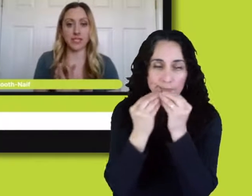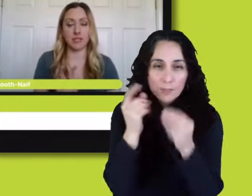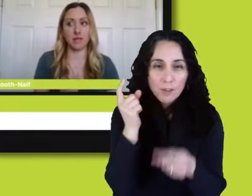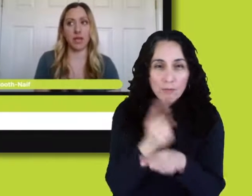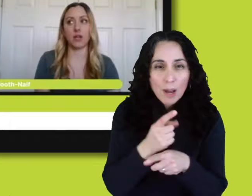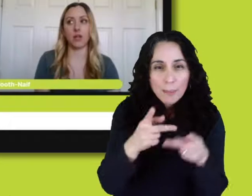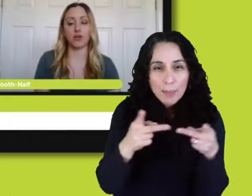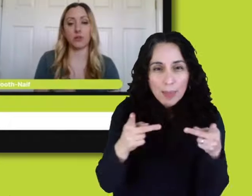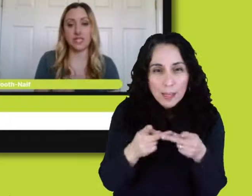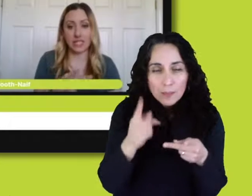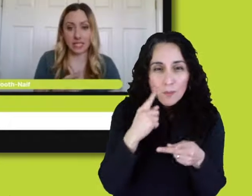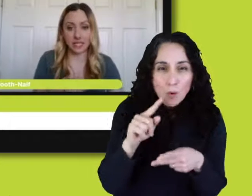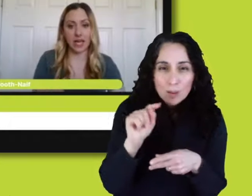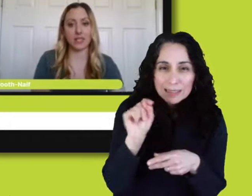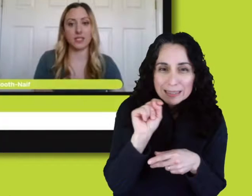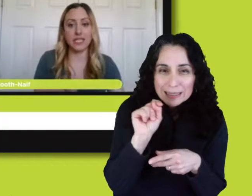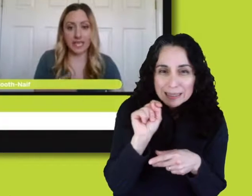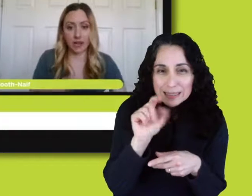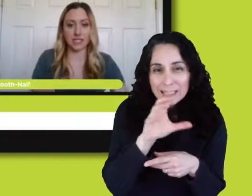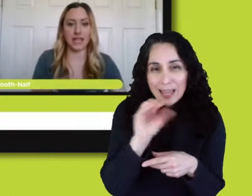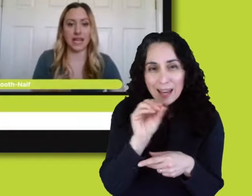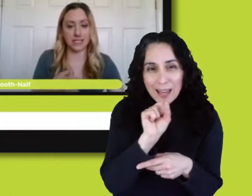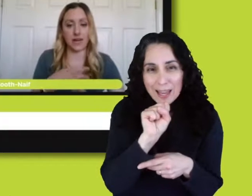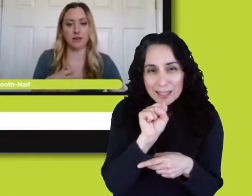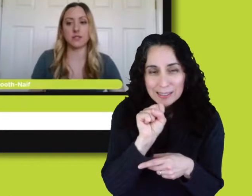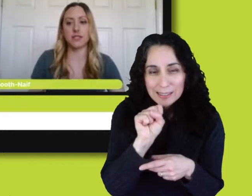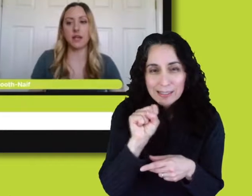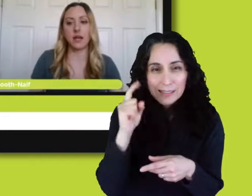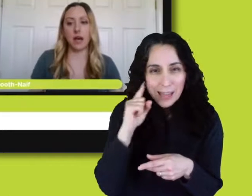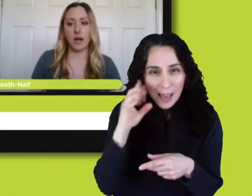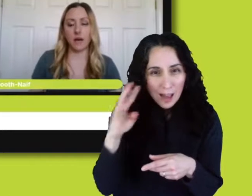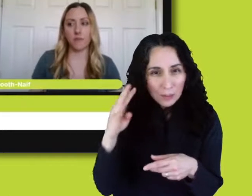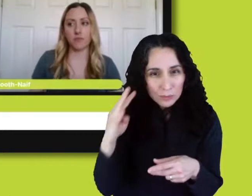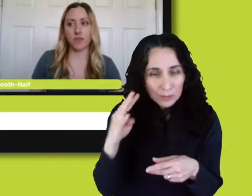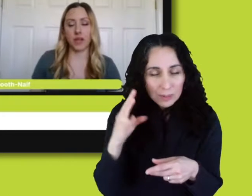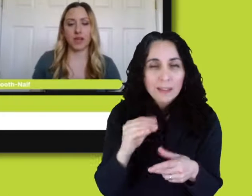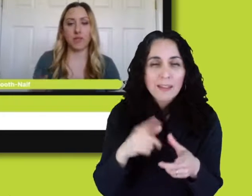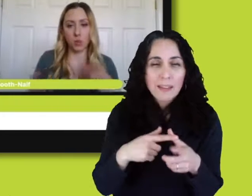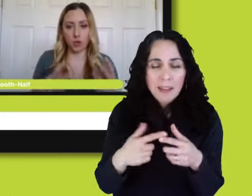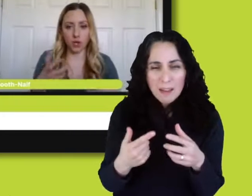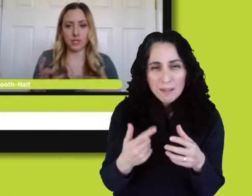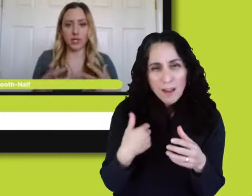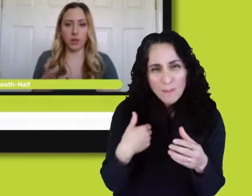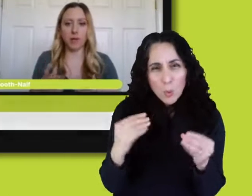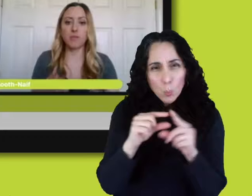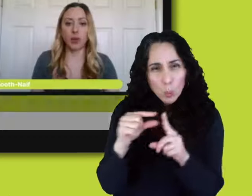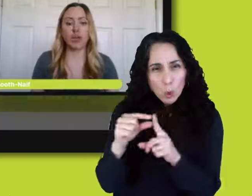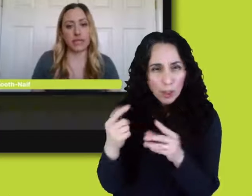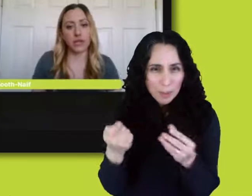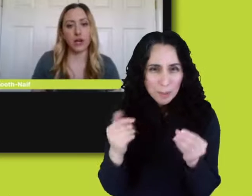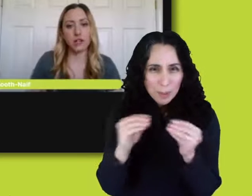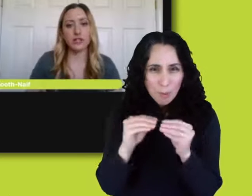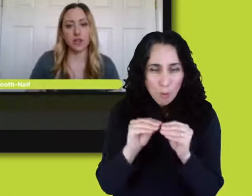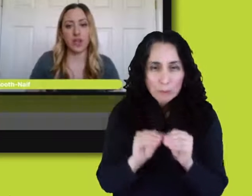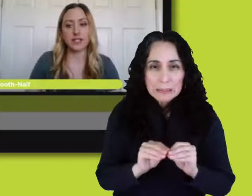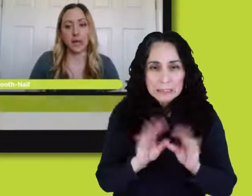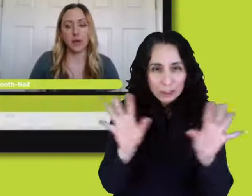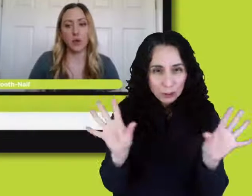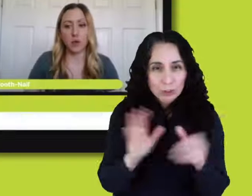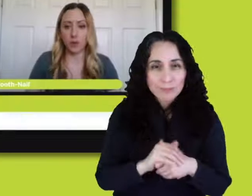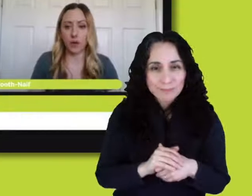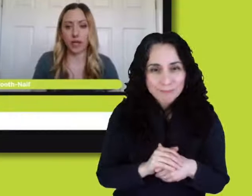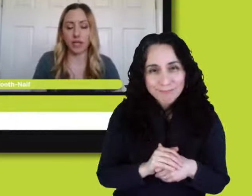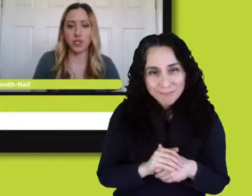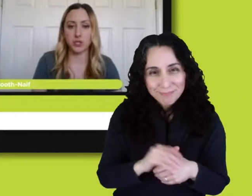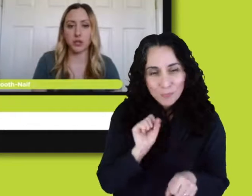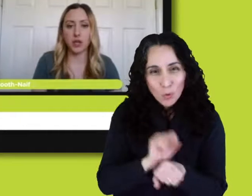right places to make those T sounds and S sounds, and get the words a little bit more clearer. So that's kind